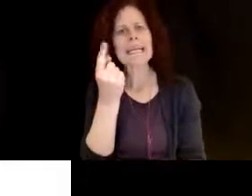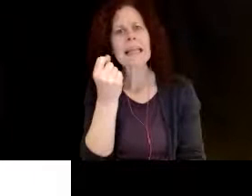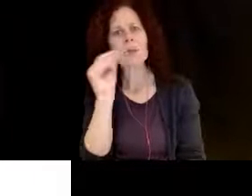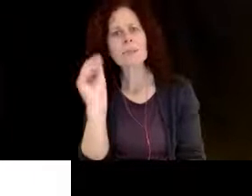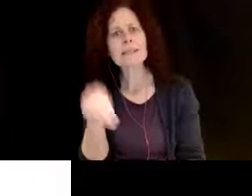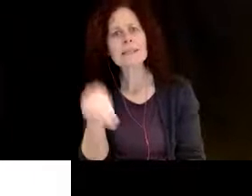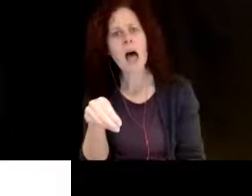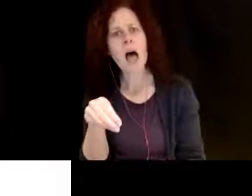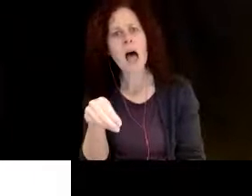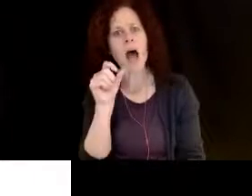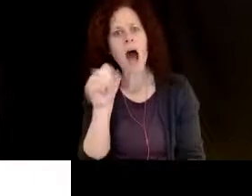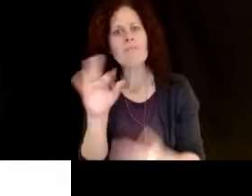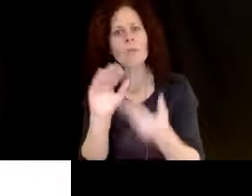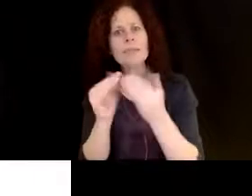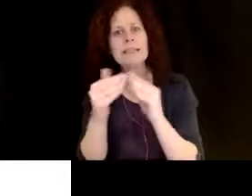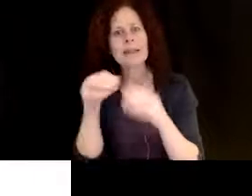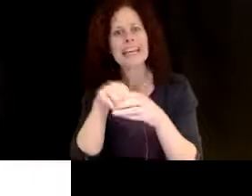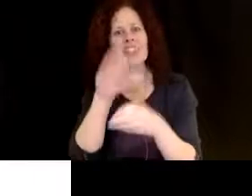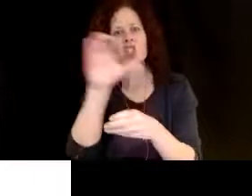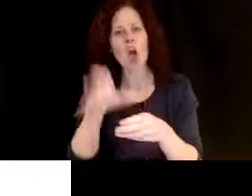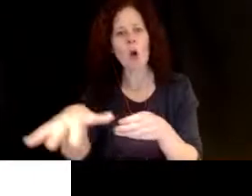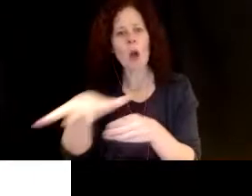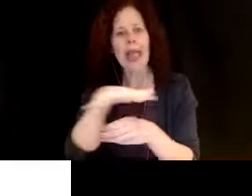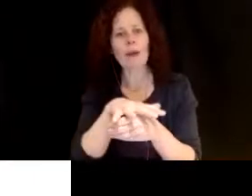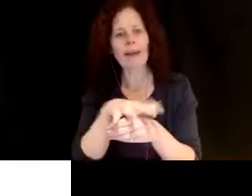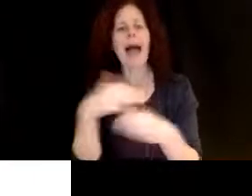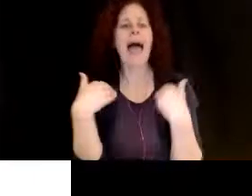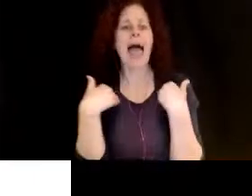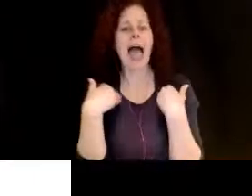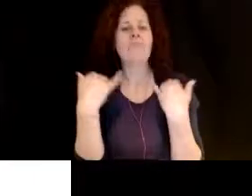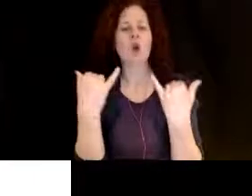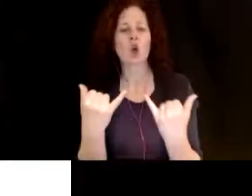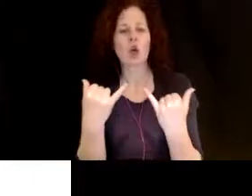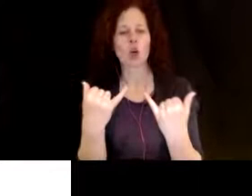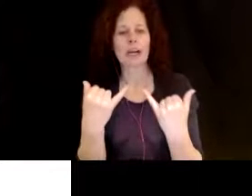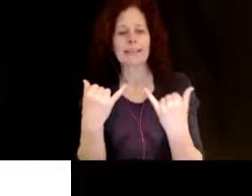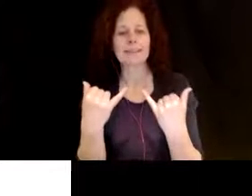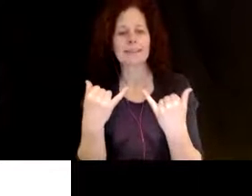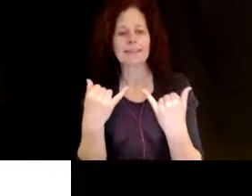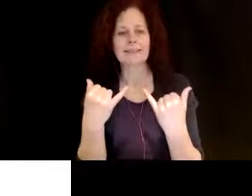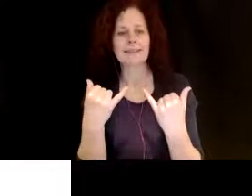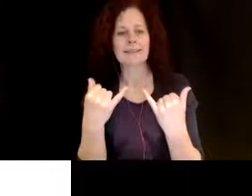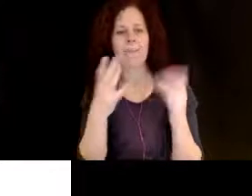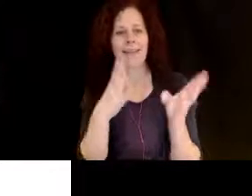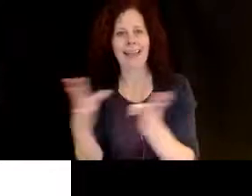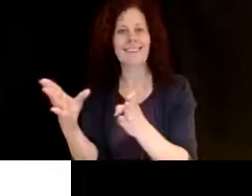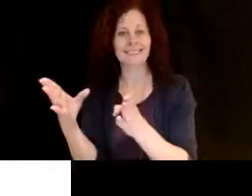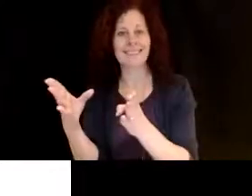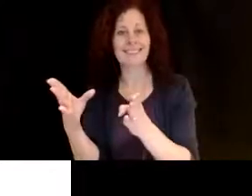have current ADA transition plans. And among those that do, there's a lot of variation in plan